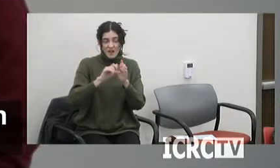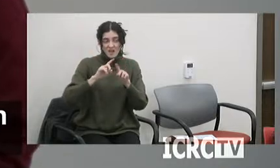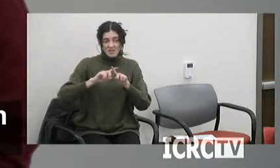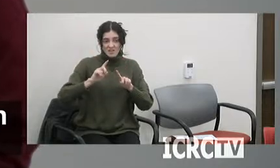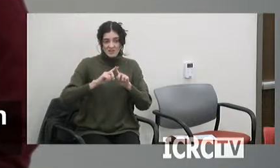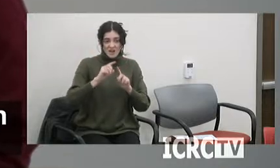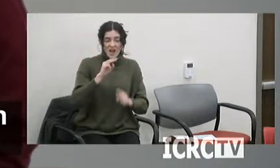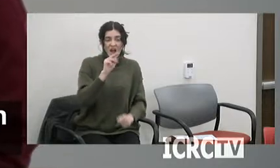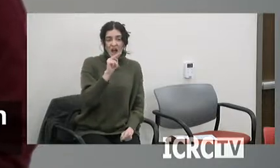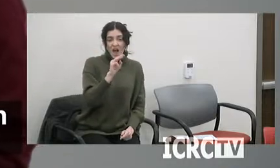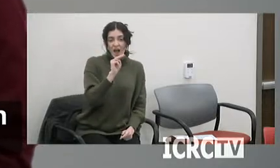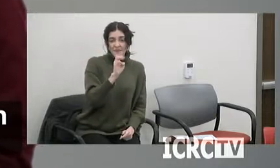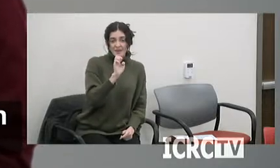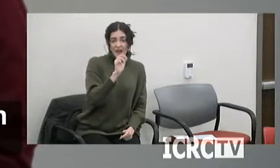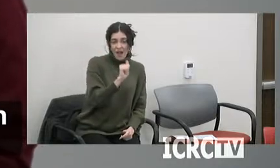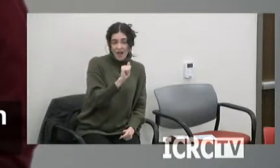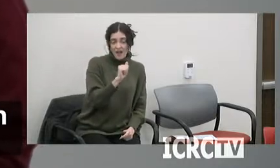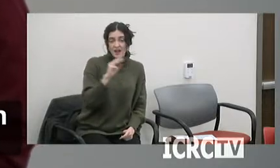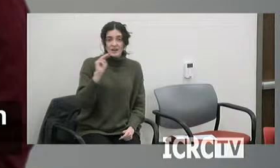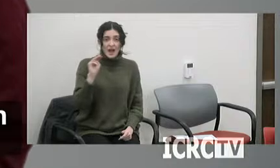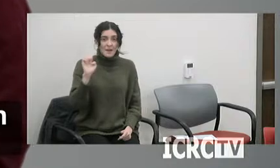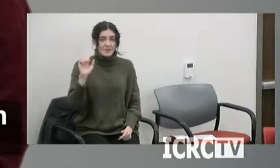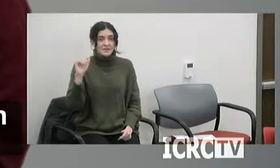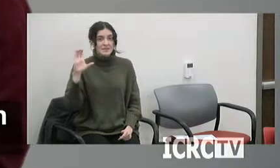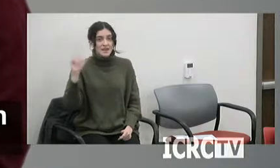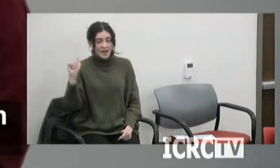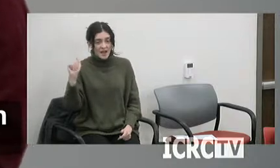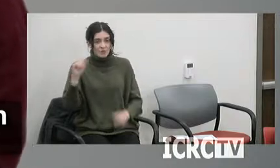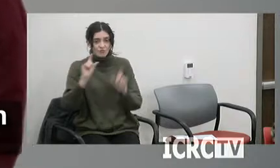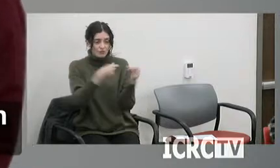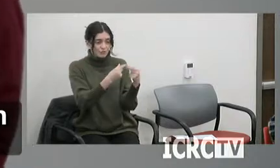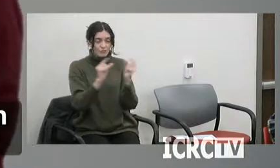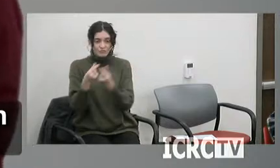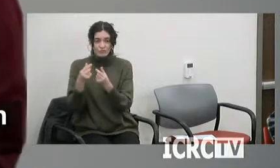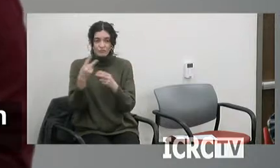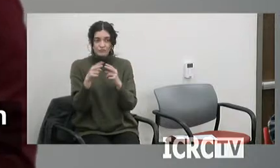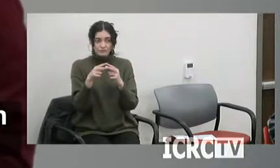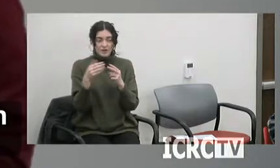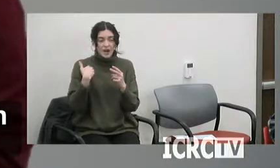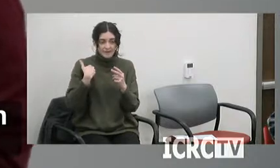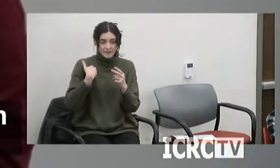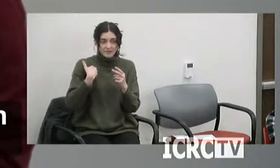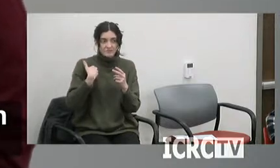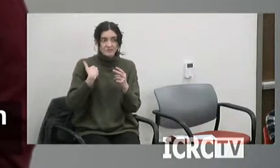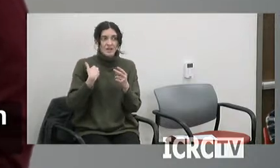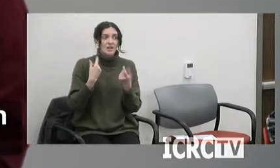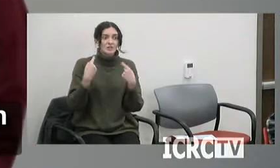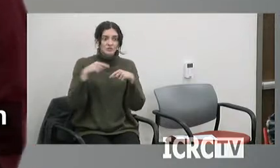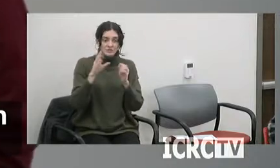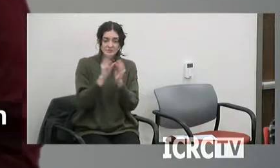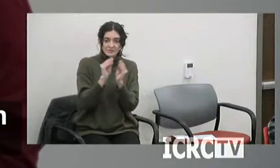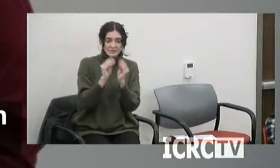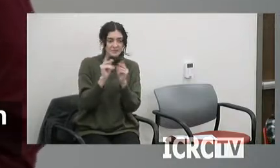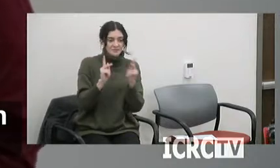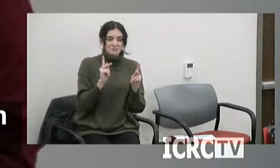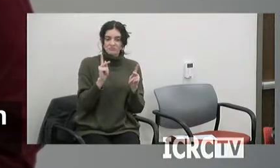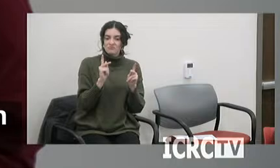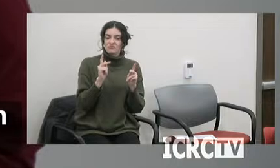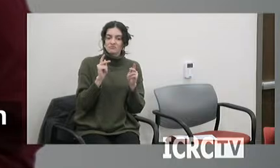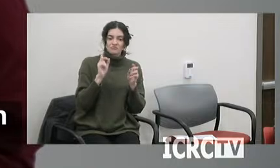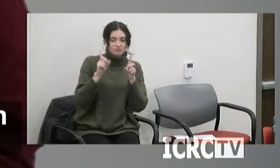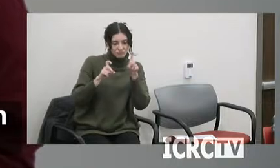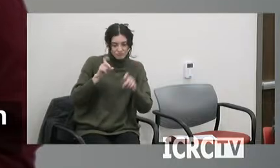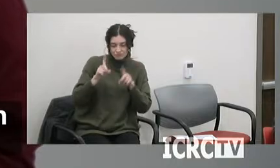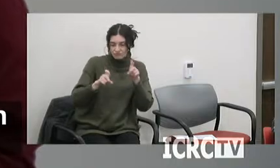the MCAA. Some discussion started to drift as committee members asked questions and provided their thoughts, but the committee chair did get us back